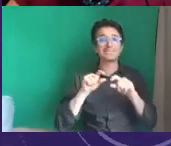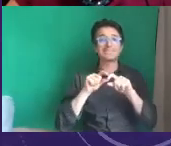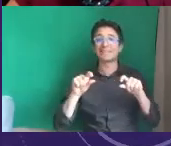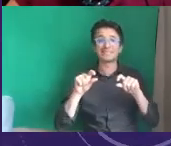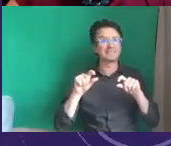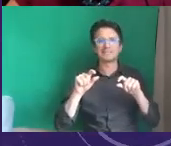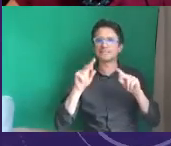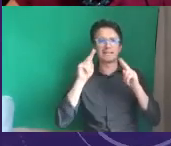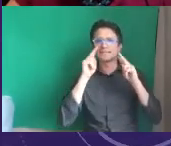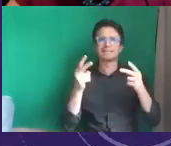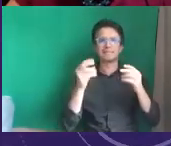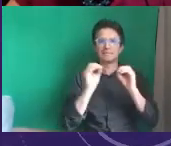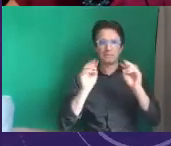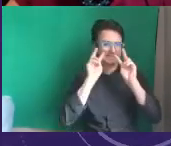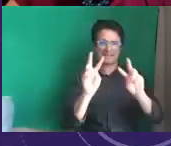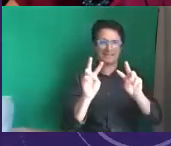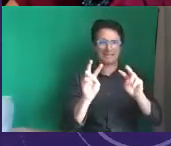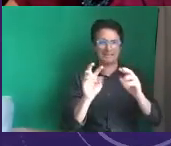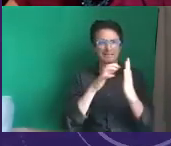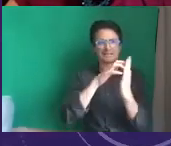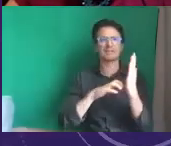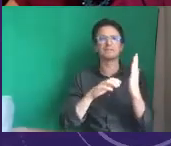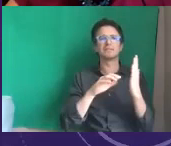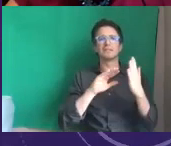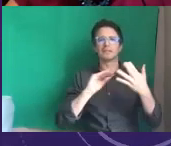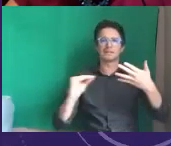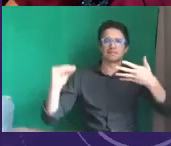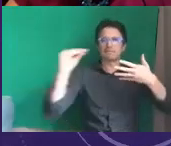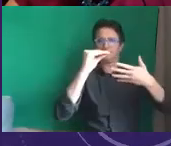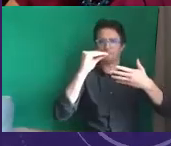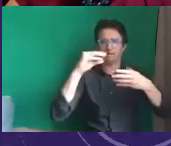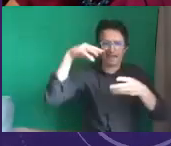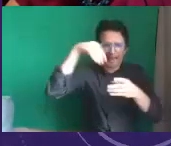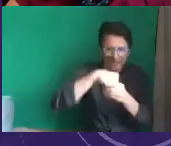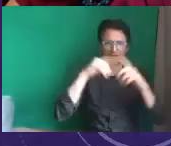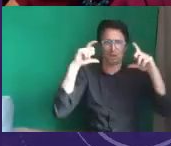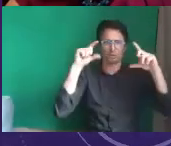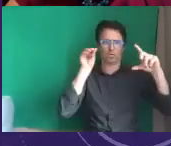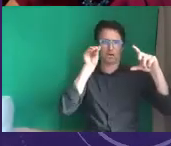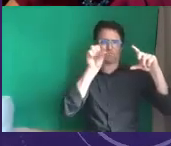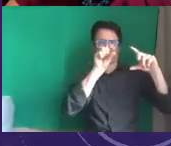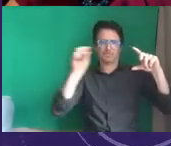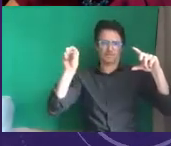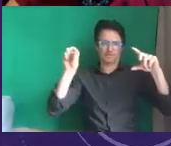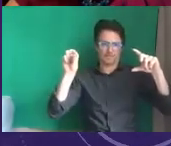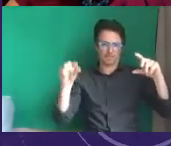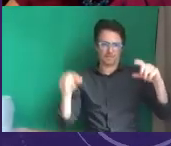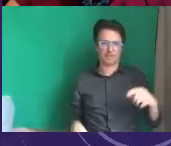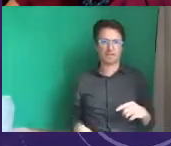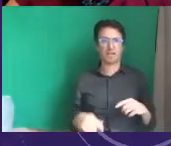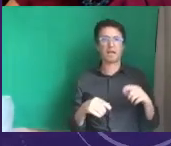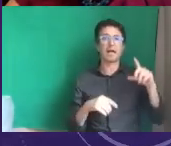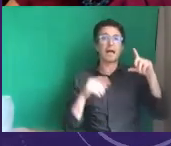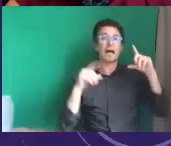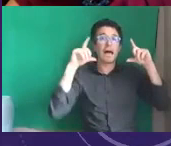an example of the same picture for Facebook and Twitter. And they have their post. And then